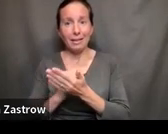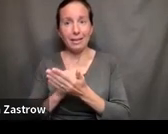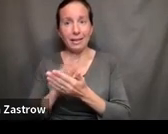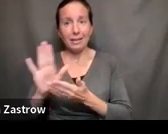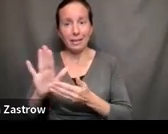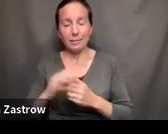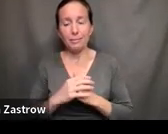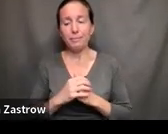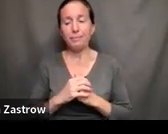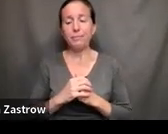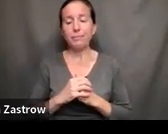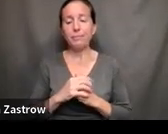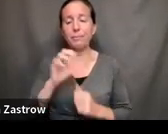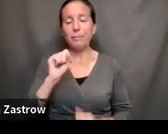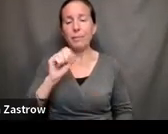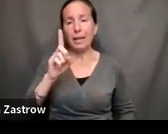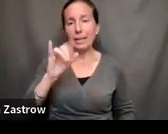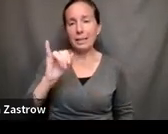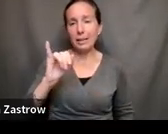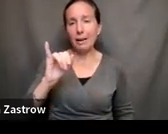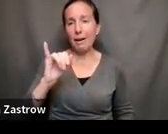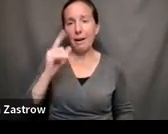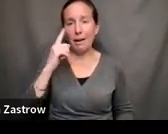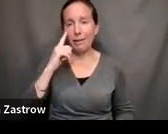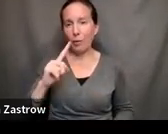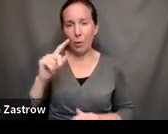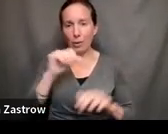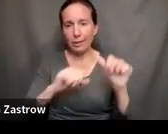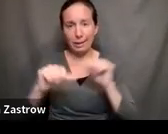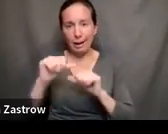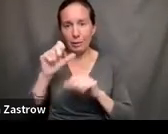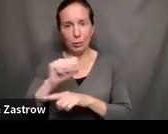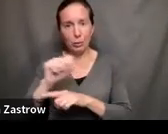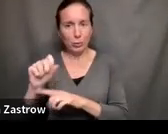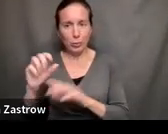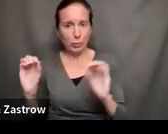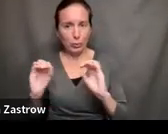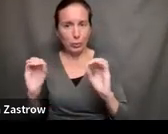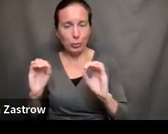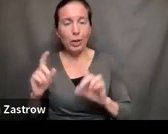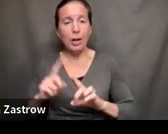thing as SDI in science or social studies, but we can use